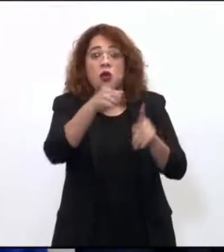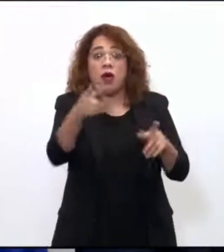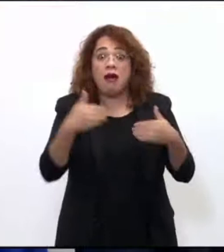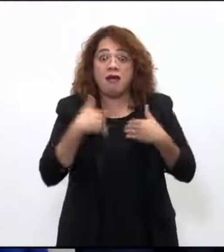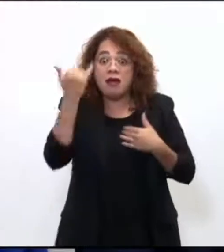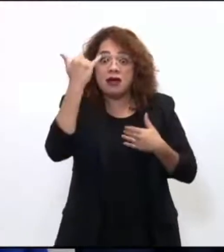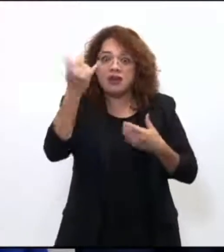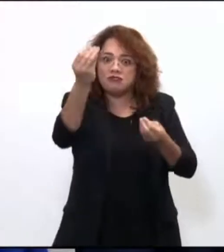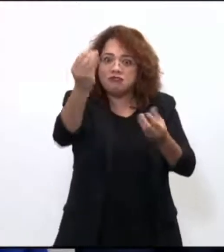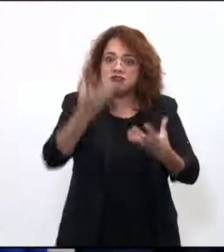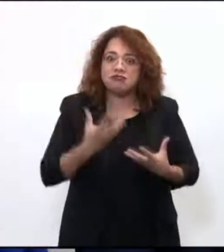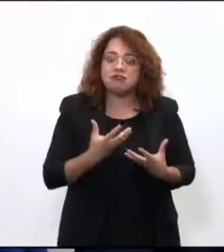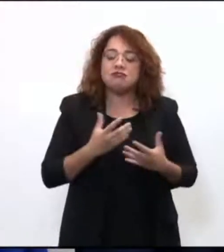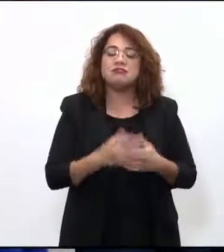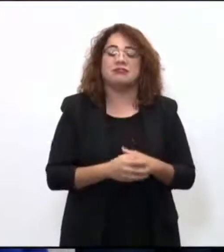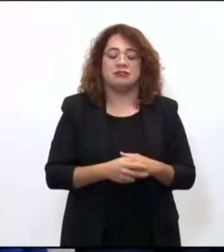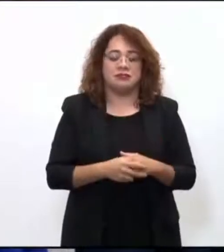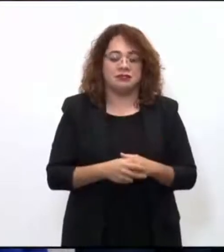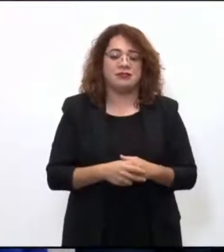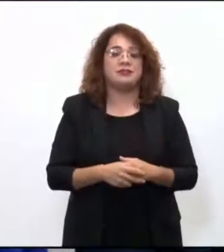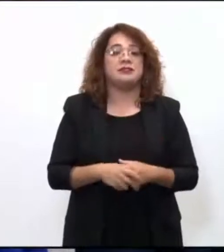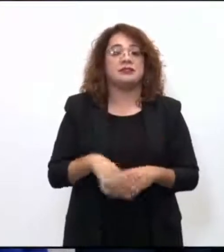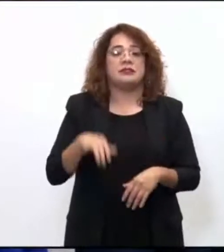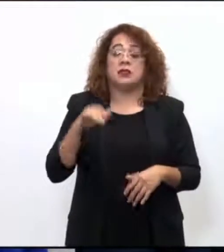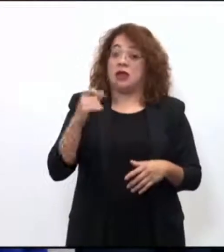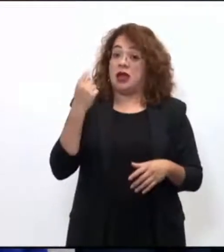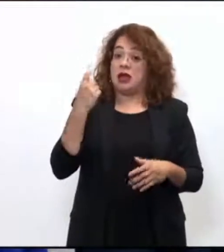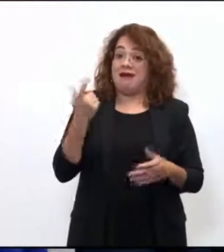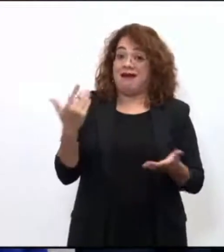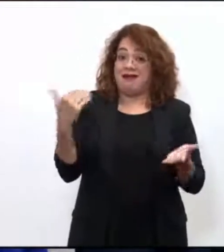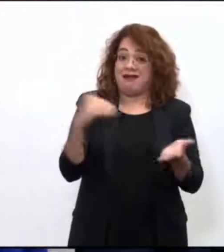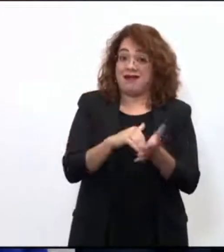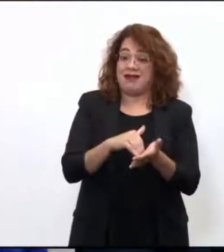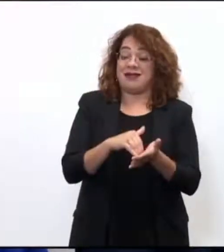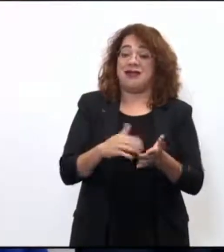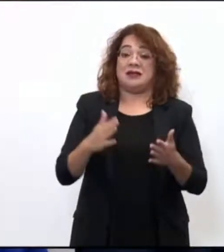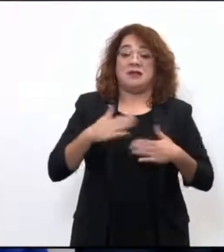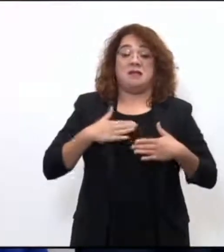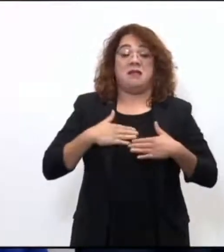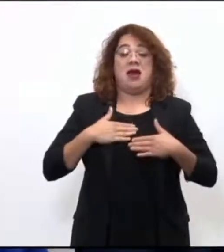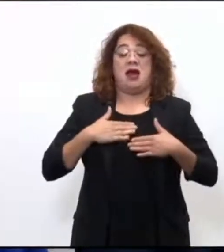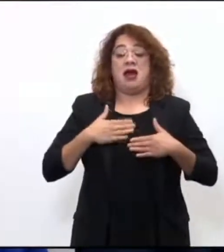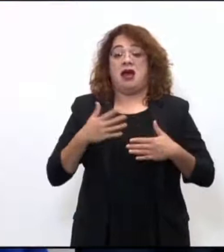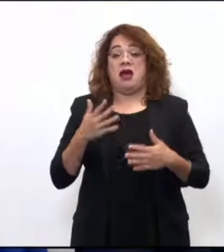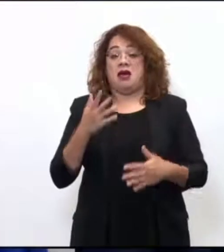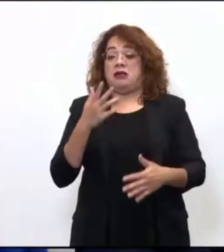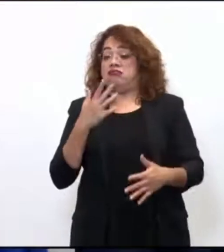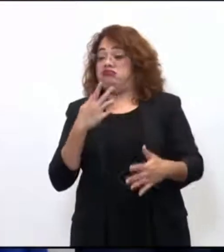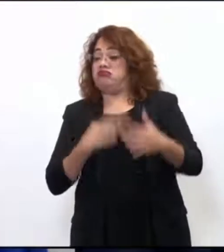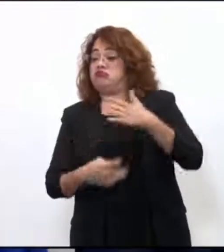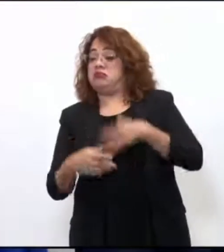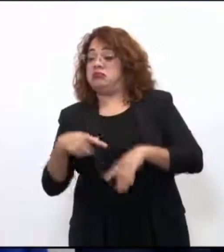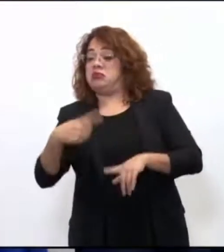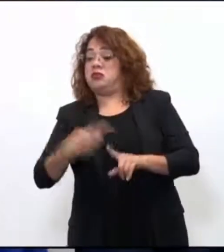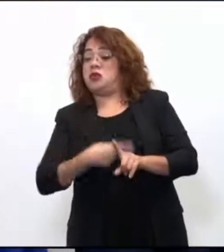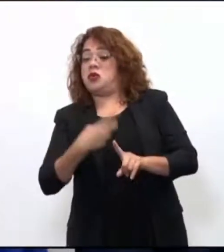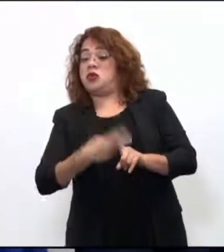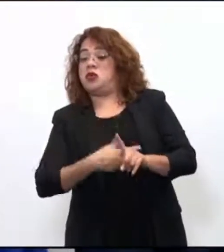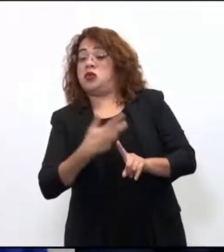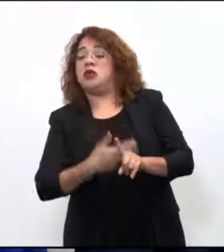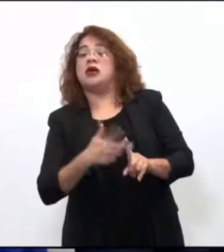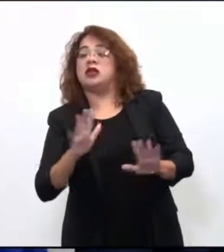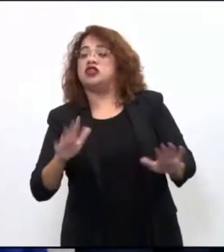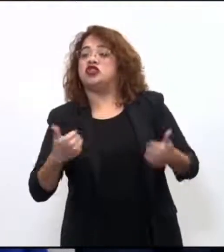Lastly, and that's going to be, by the way, the single most important thing we focus on, at least from my end, over the next couple months. It's the big